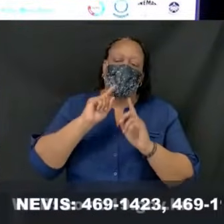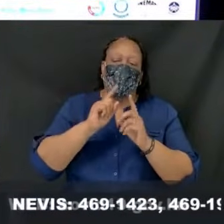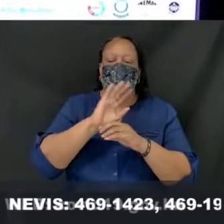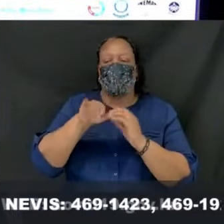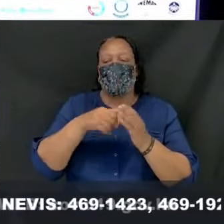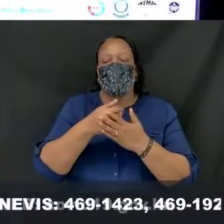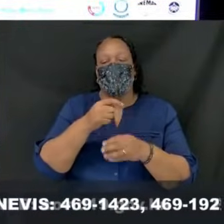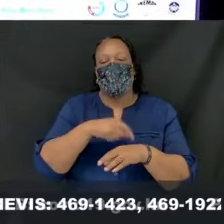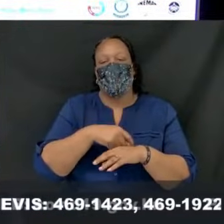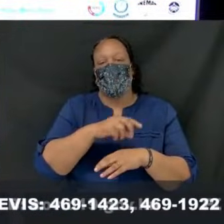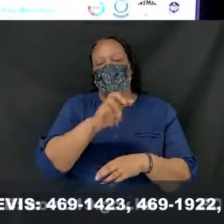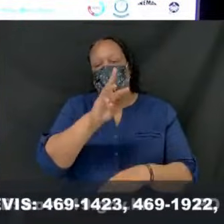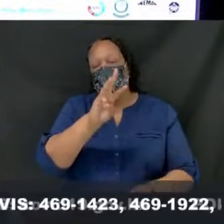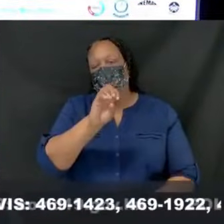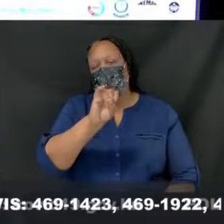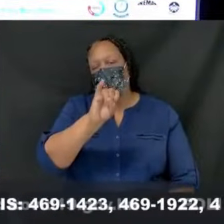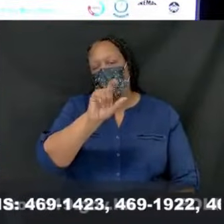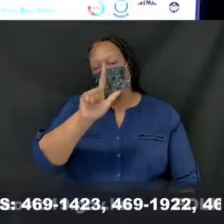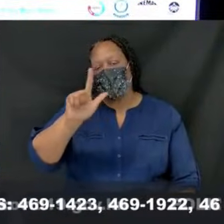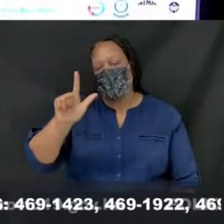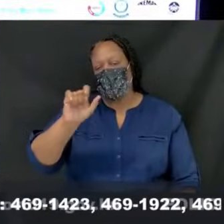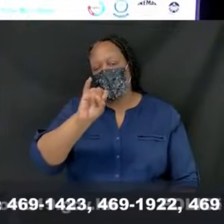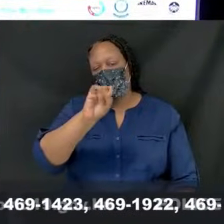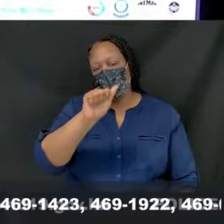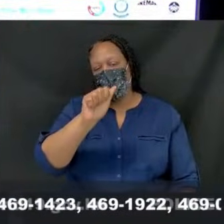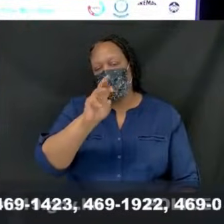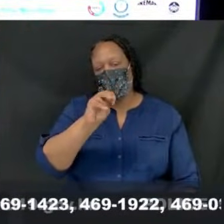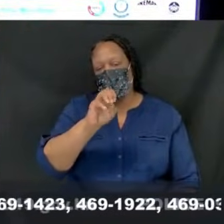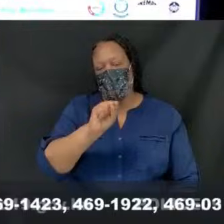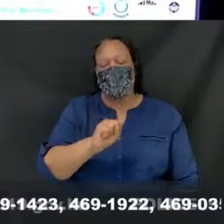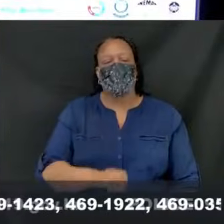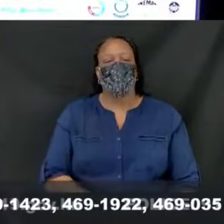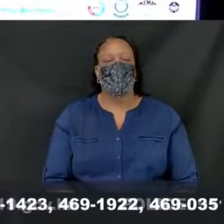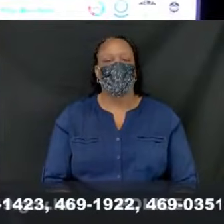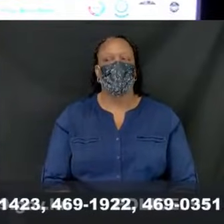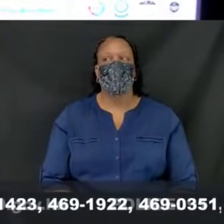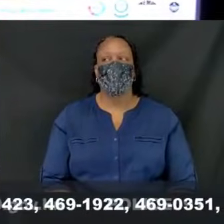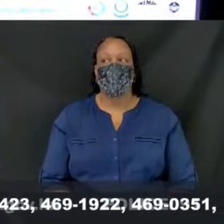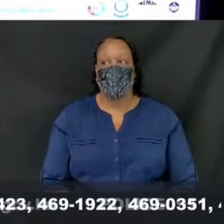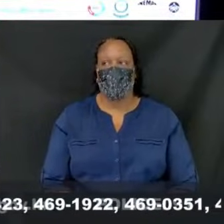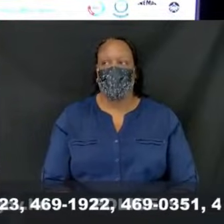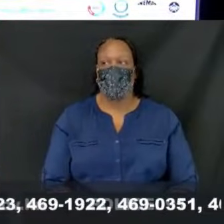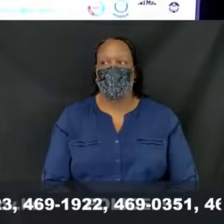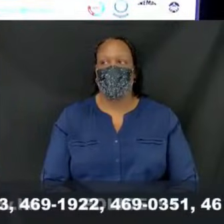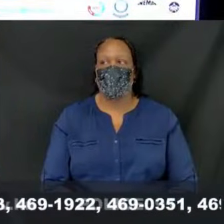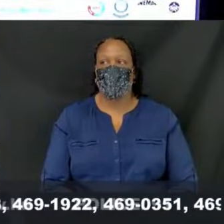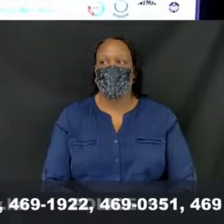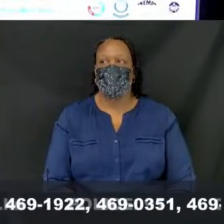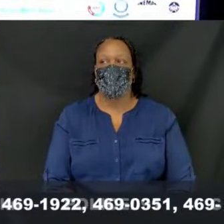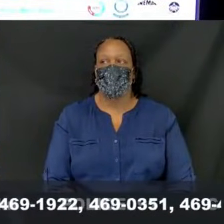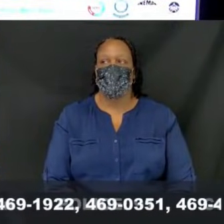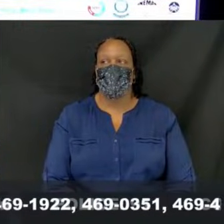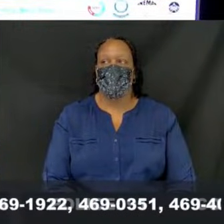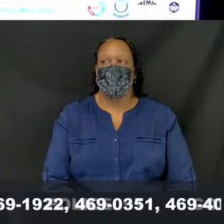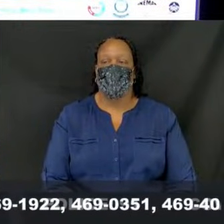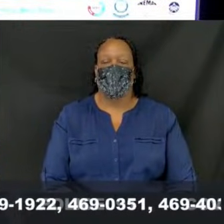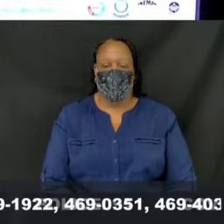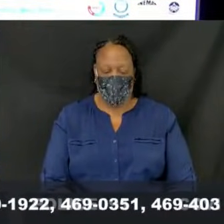work that you are doing in keeping the general public informed. Good afternoon, everyone who is watching via